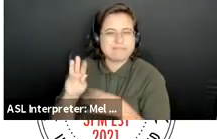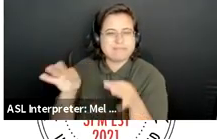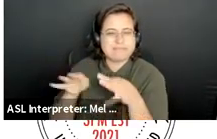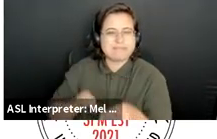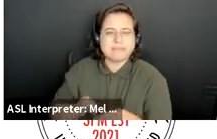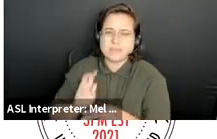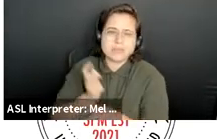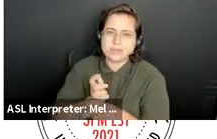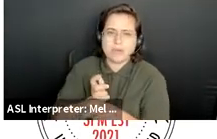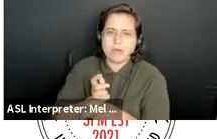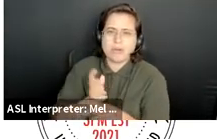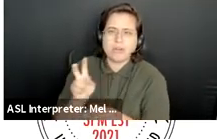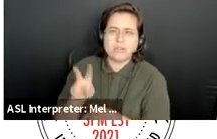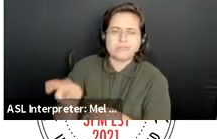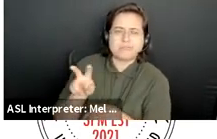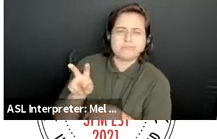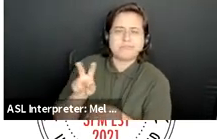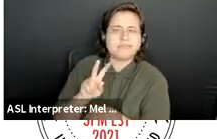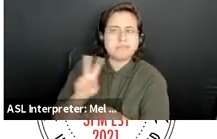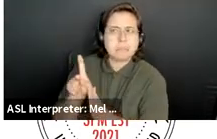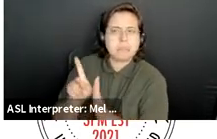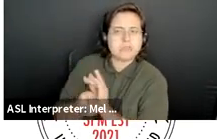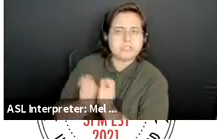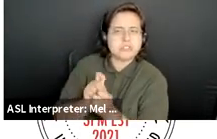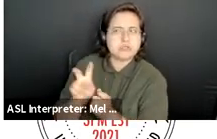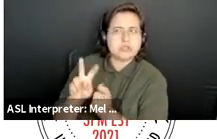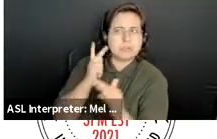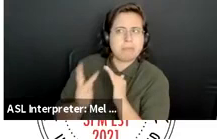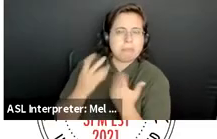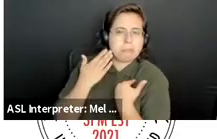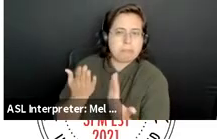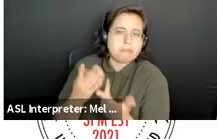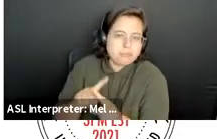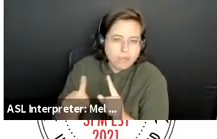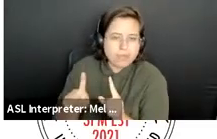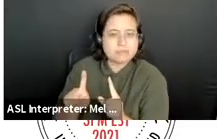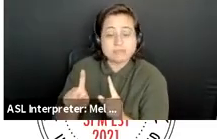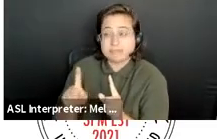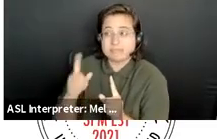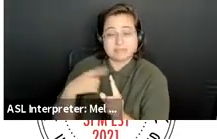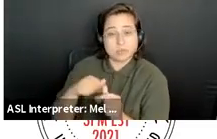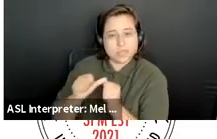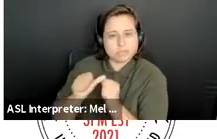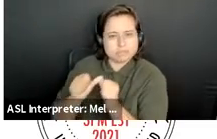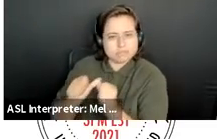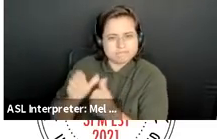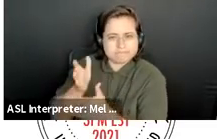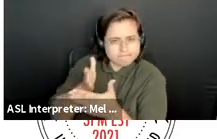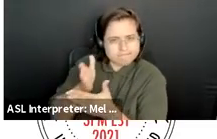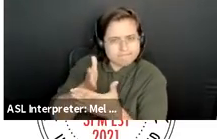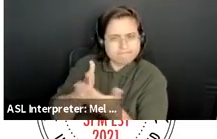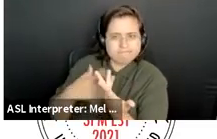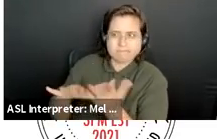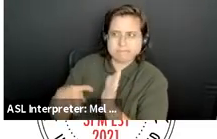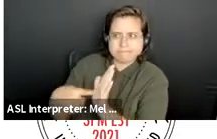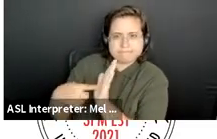hard to read signals on when the current policy will change. But as long as we continue to make the case, we've seen some exemptions made for other types